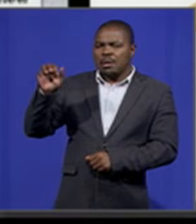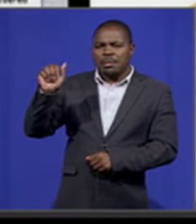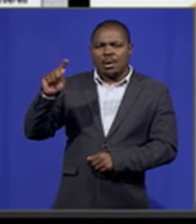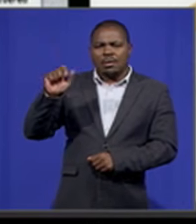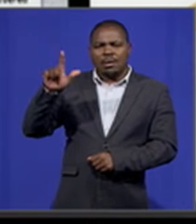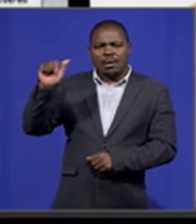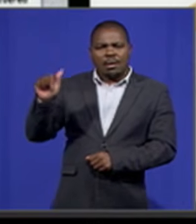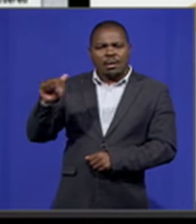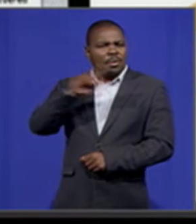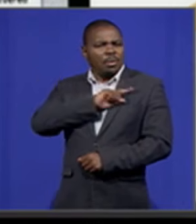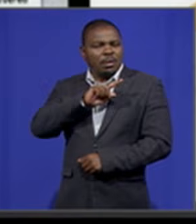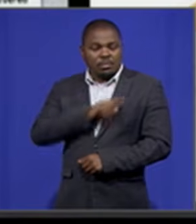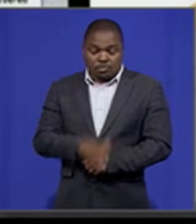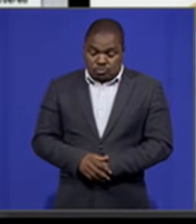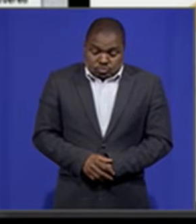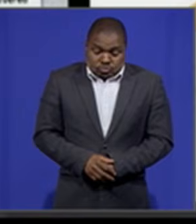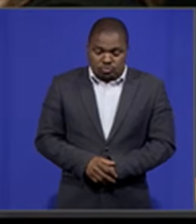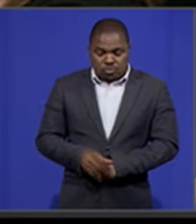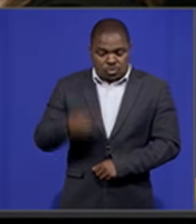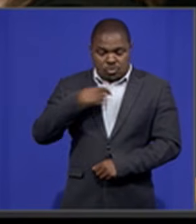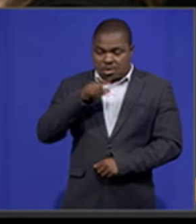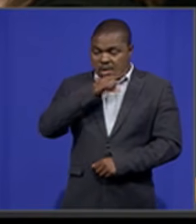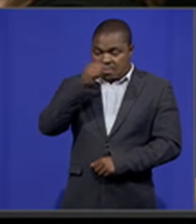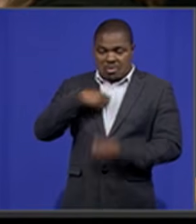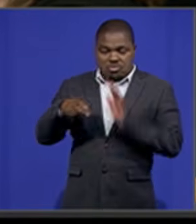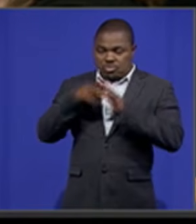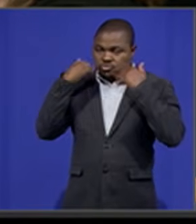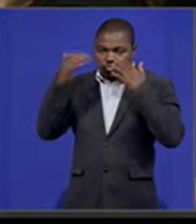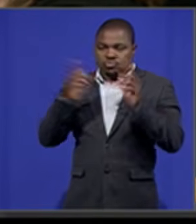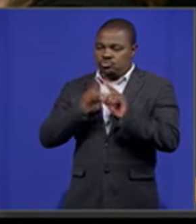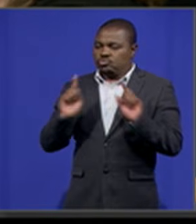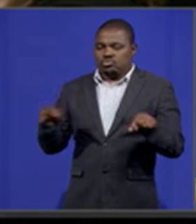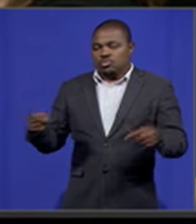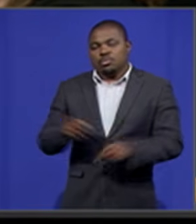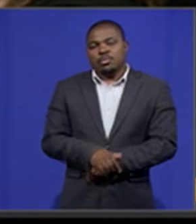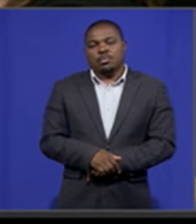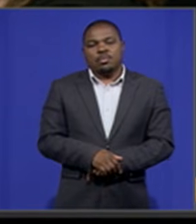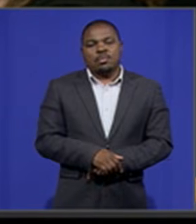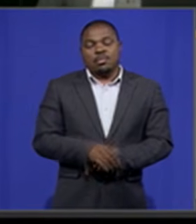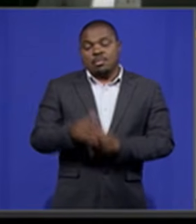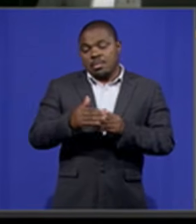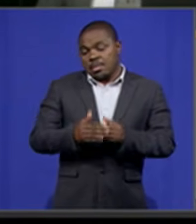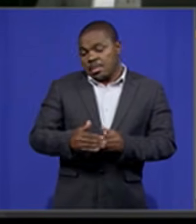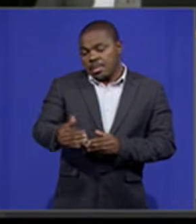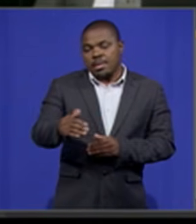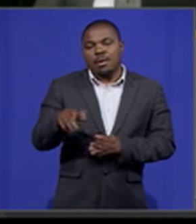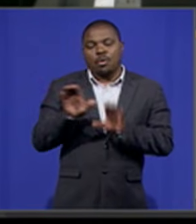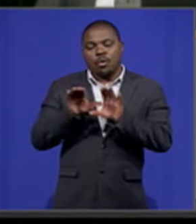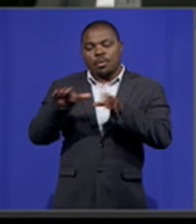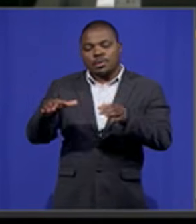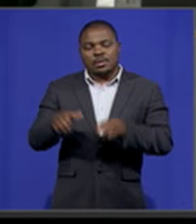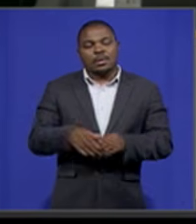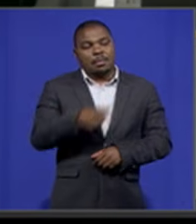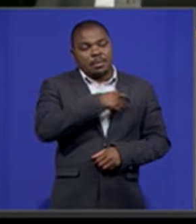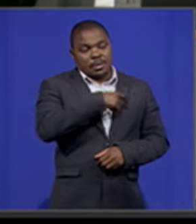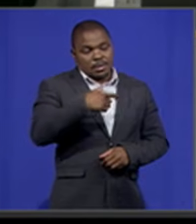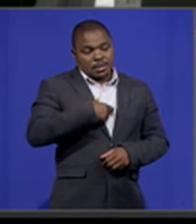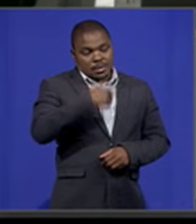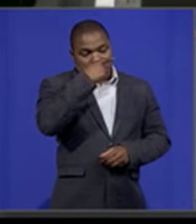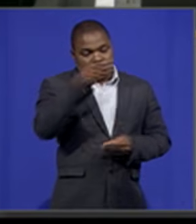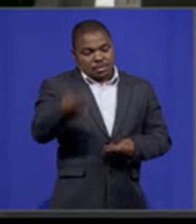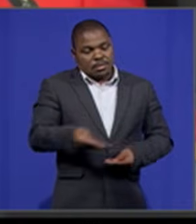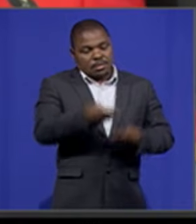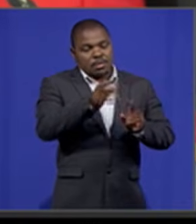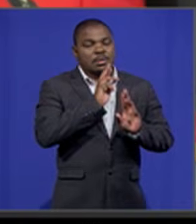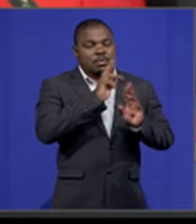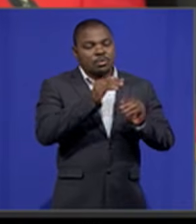I'm not going to incriminate myself, Chair. Go letetše gore komišene e fana ka pego ya nakwana go mopresidente Cyril Ramaphosa ka la 20